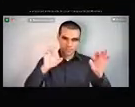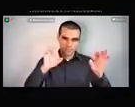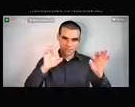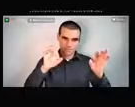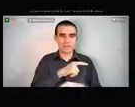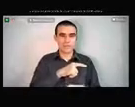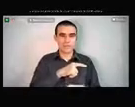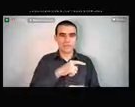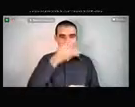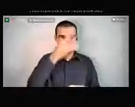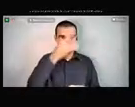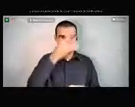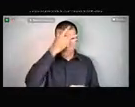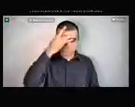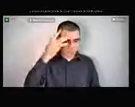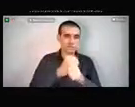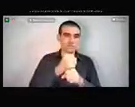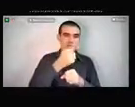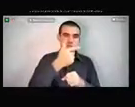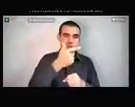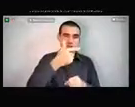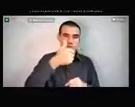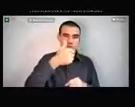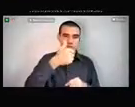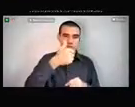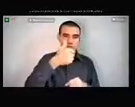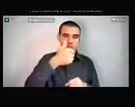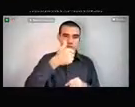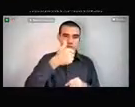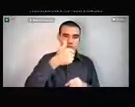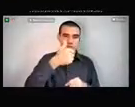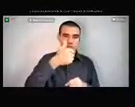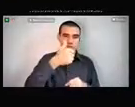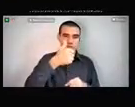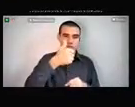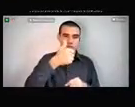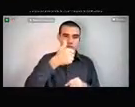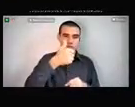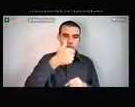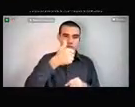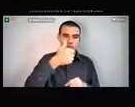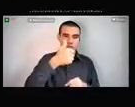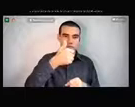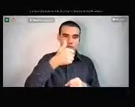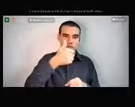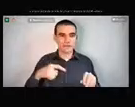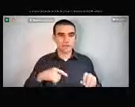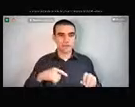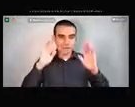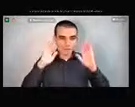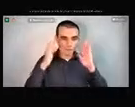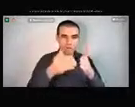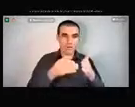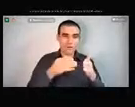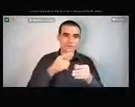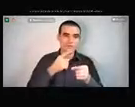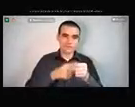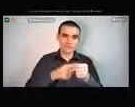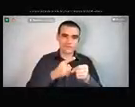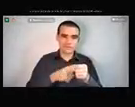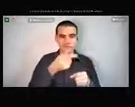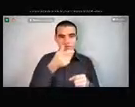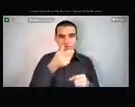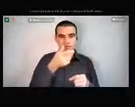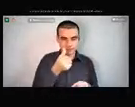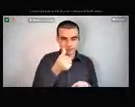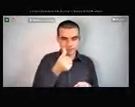We have several people enrolled. We will select from 10 municipalities, the great focus in 6 municipalities, plus the